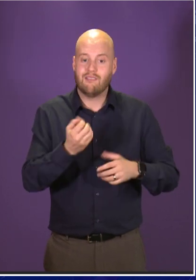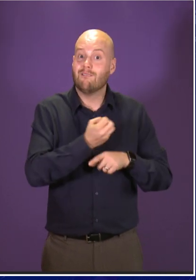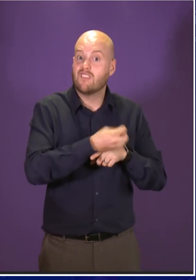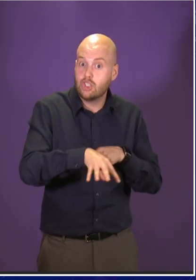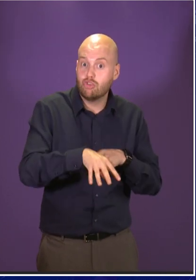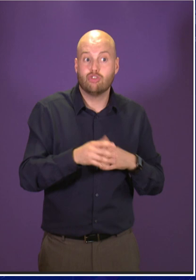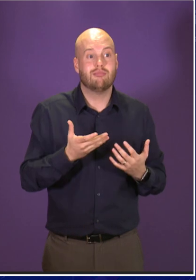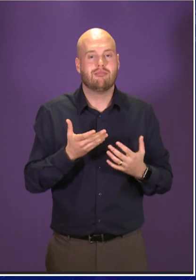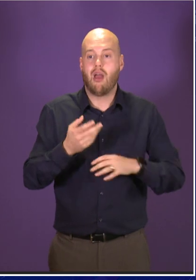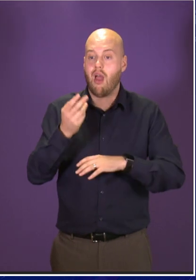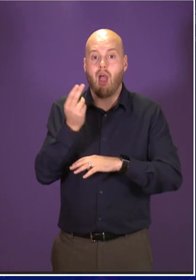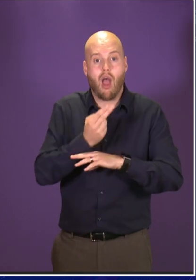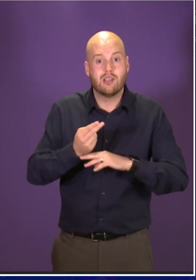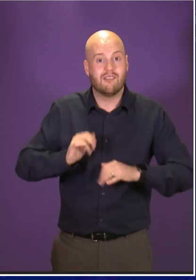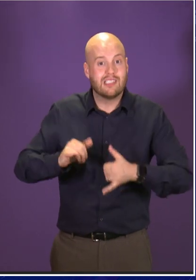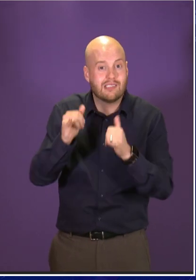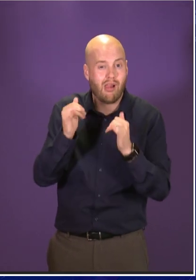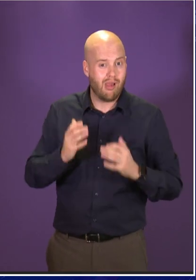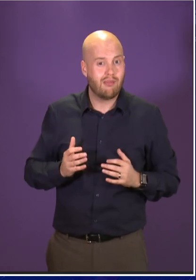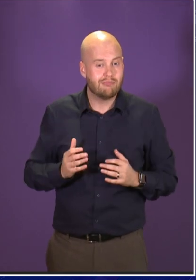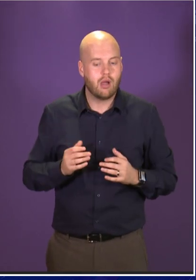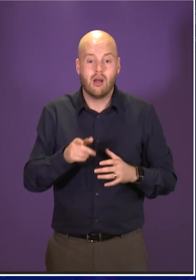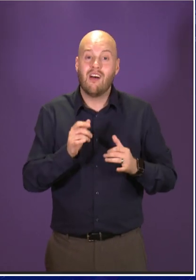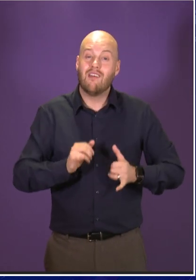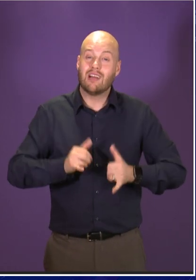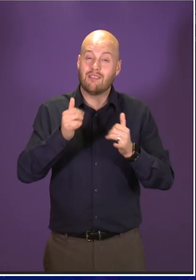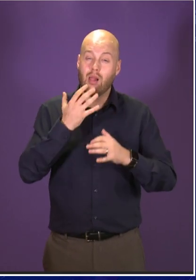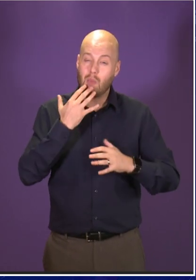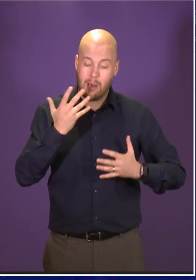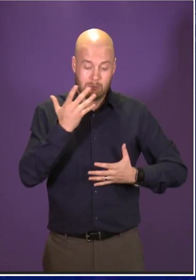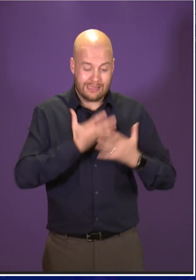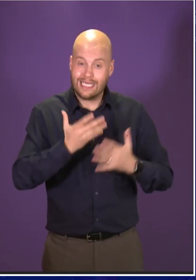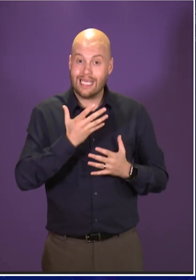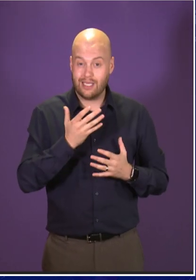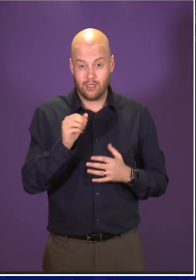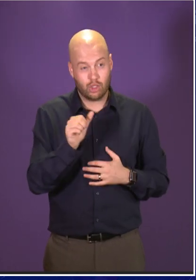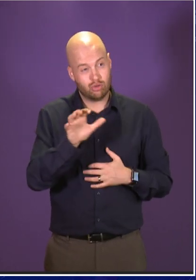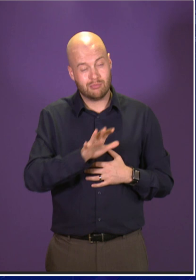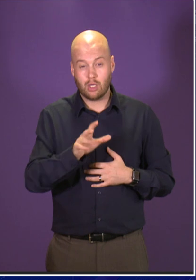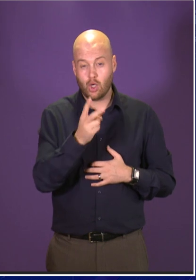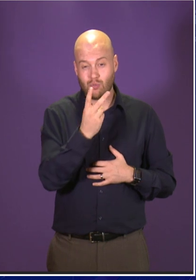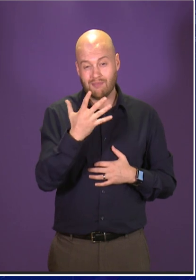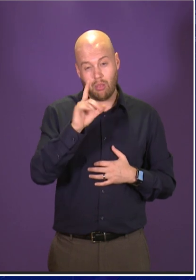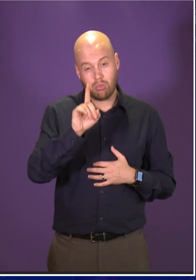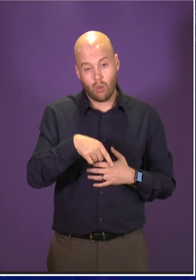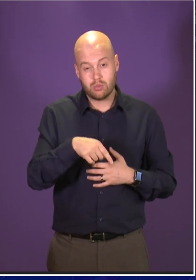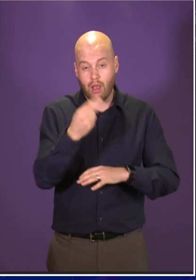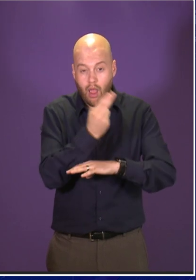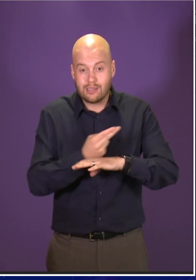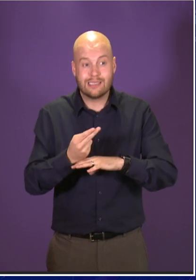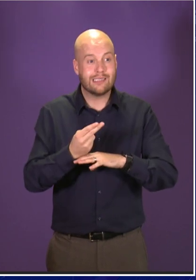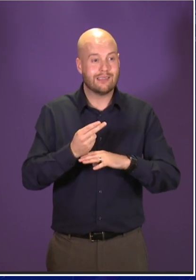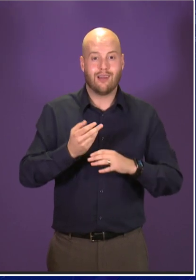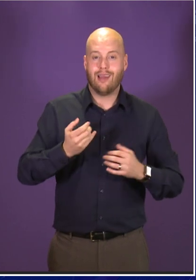in the world. At the festival's peak, we have 25,000 artists, entertainers, thinkers, and